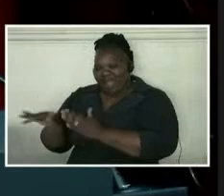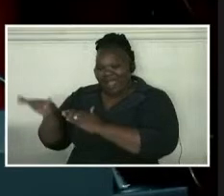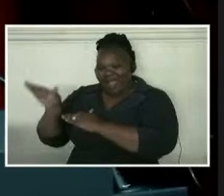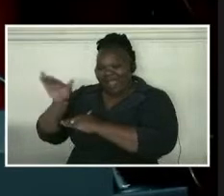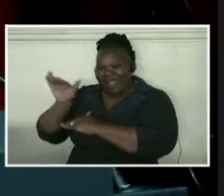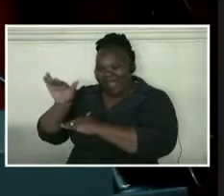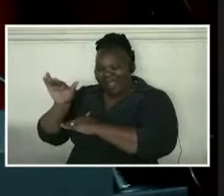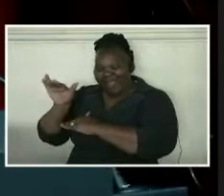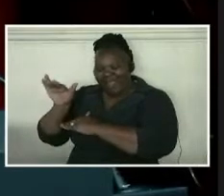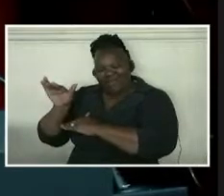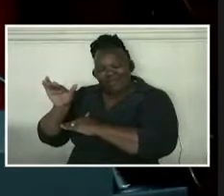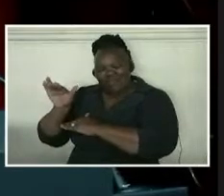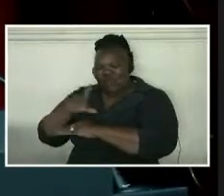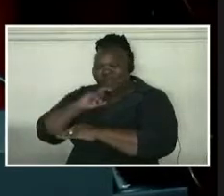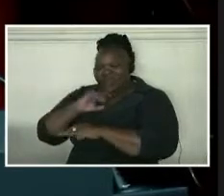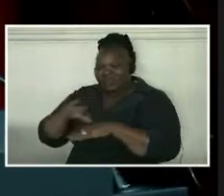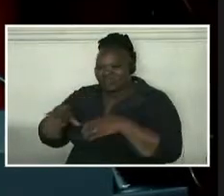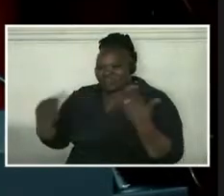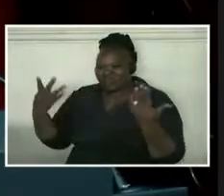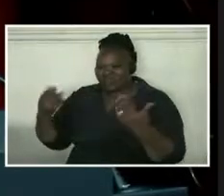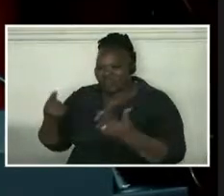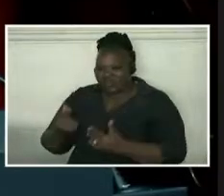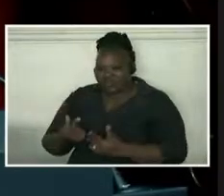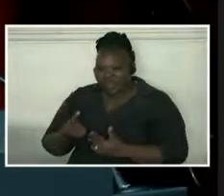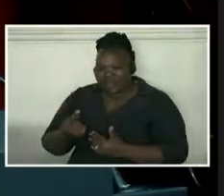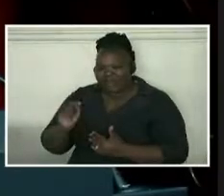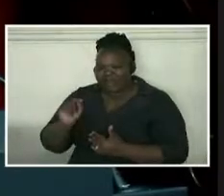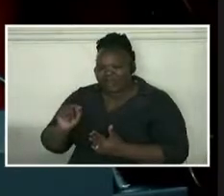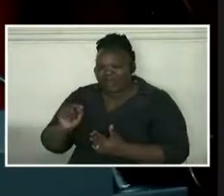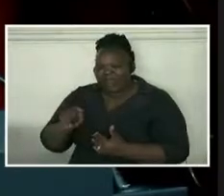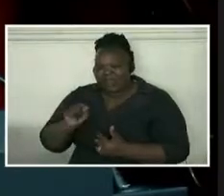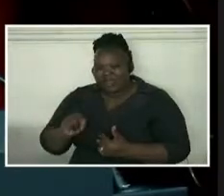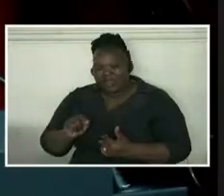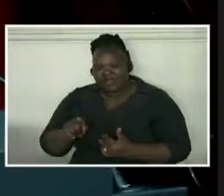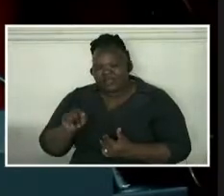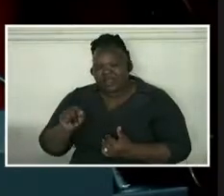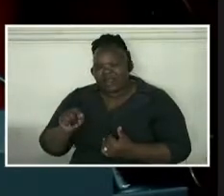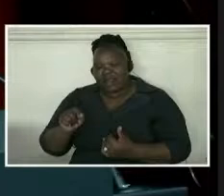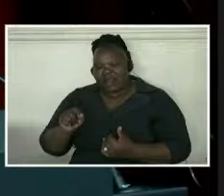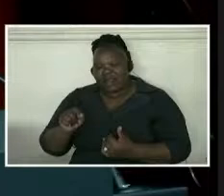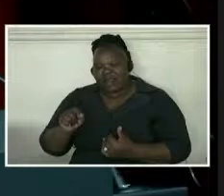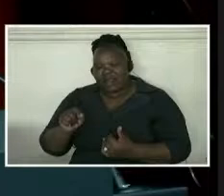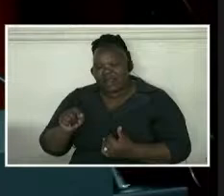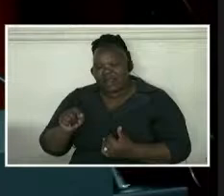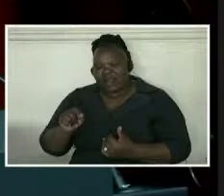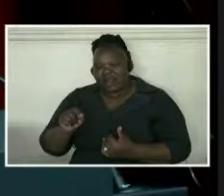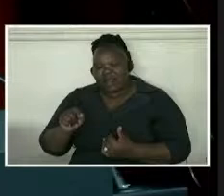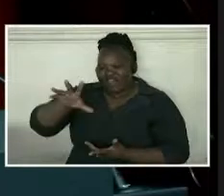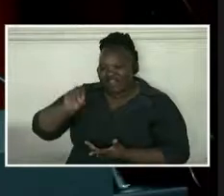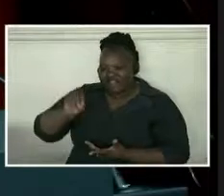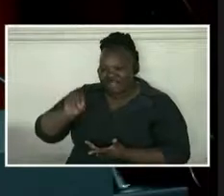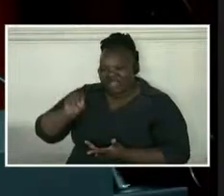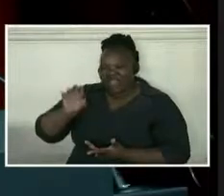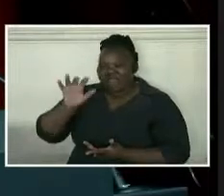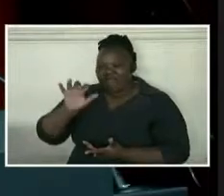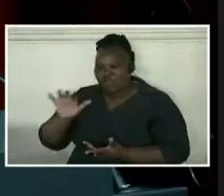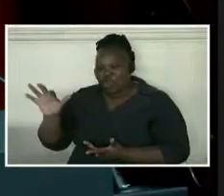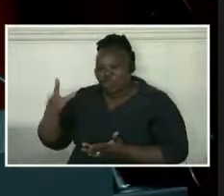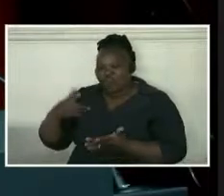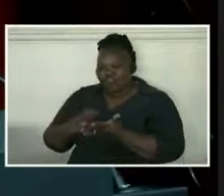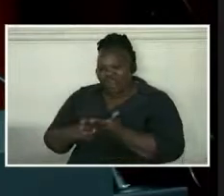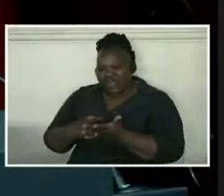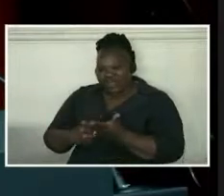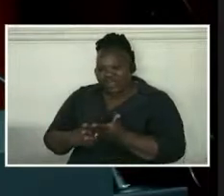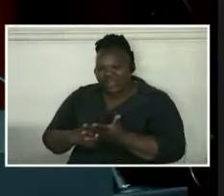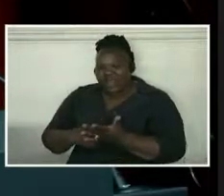expenditure in the history of the department it is mind-boggling mec how 50 million ran could have been budgeted for less